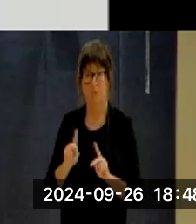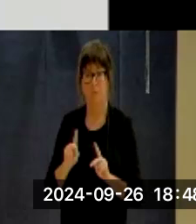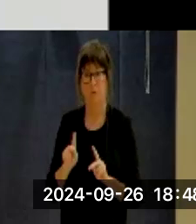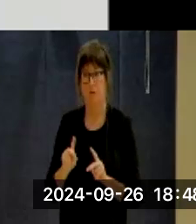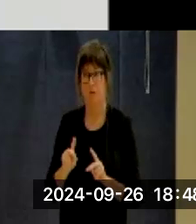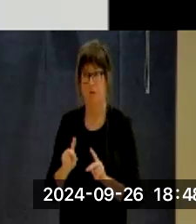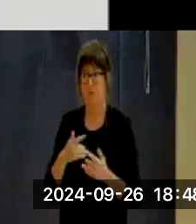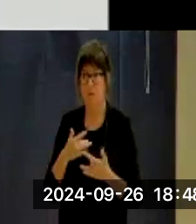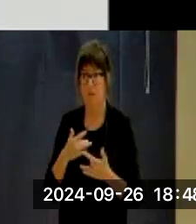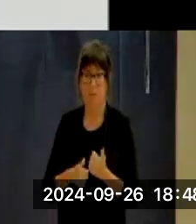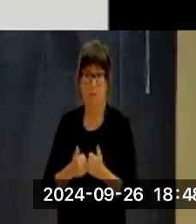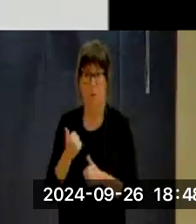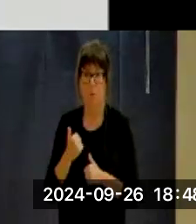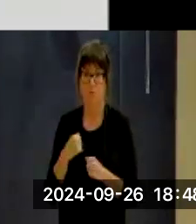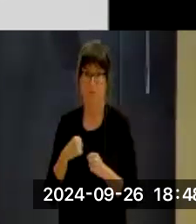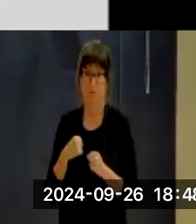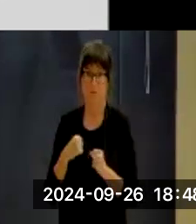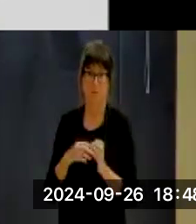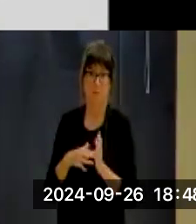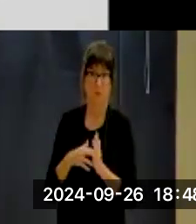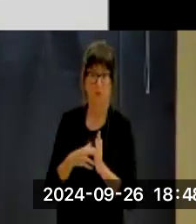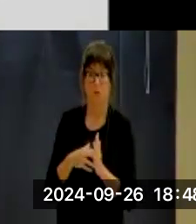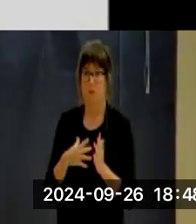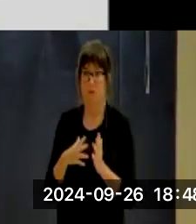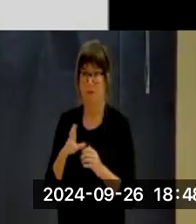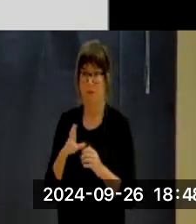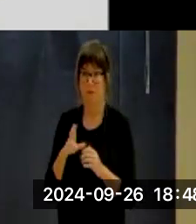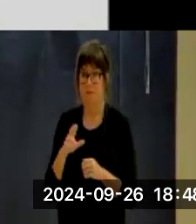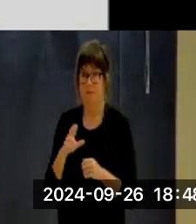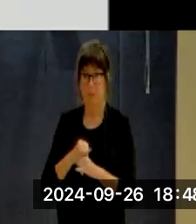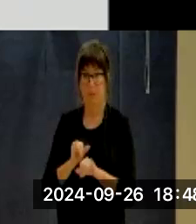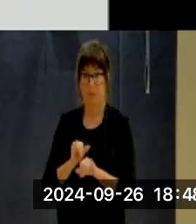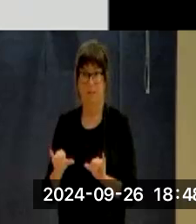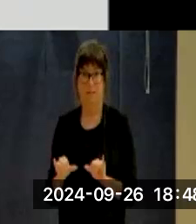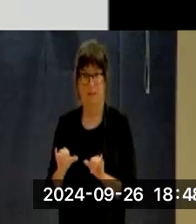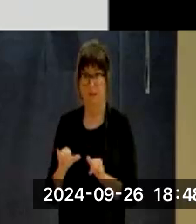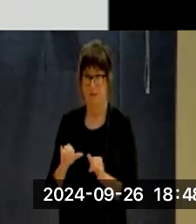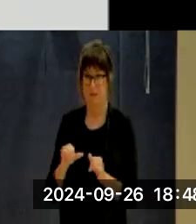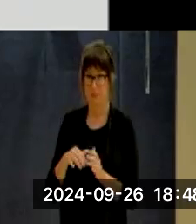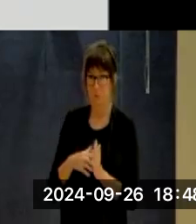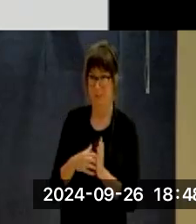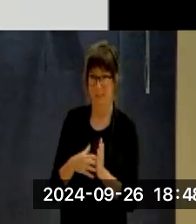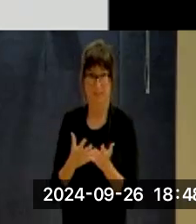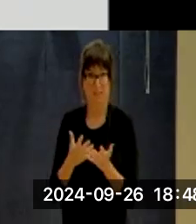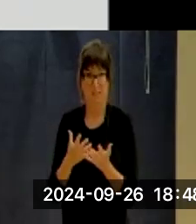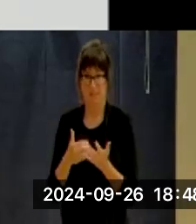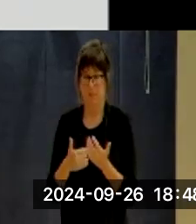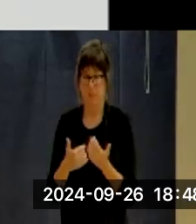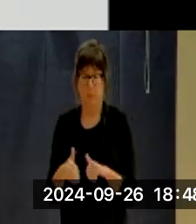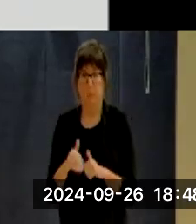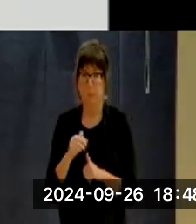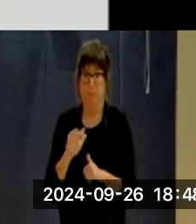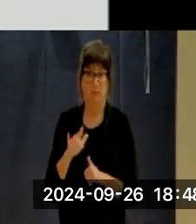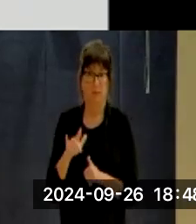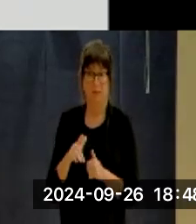be the most vulnerable, and immunocompromised people are going to be the most vulnerable. And especially when we looked